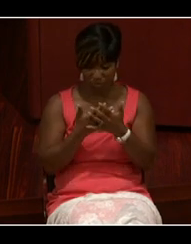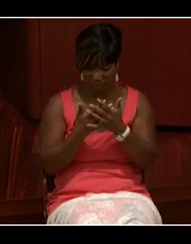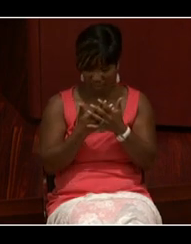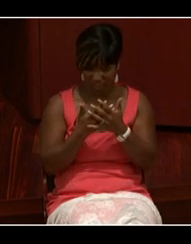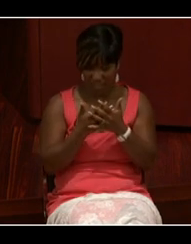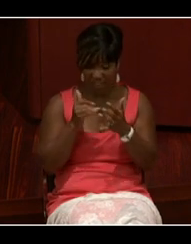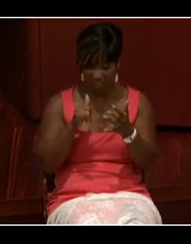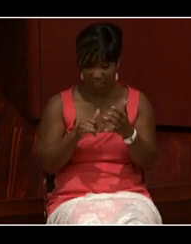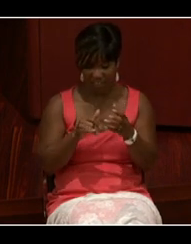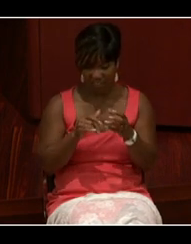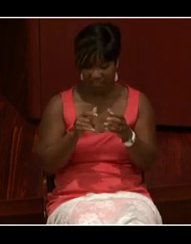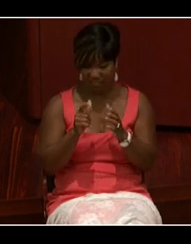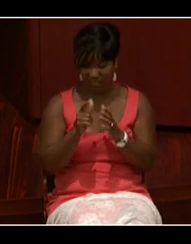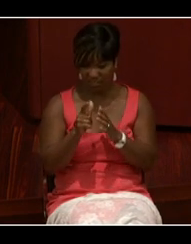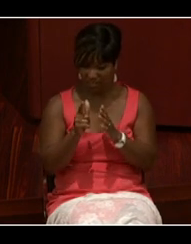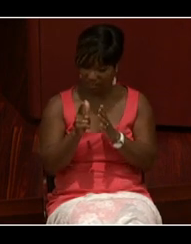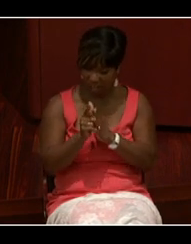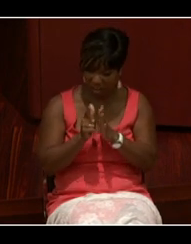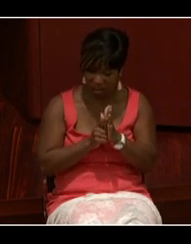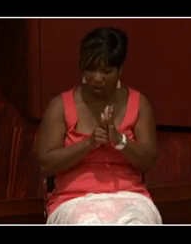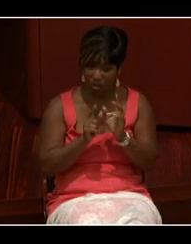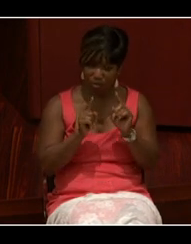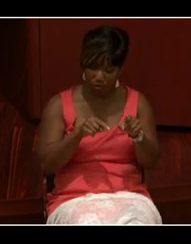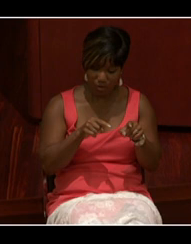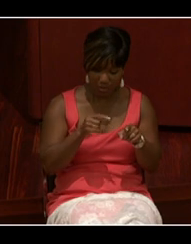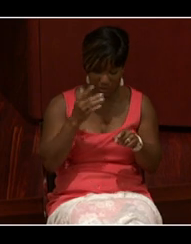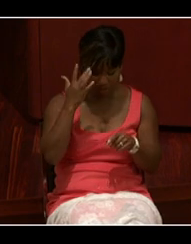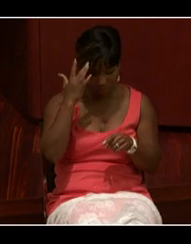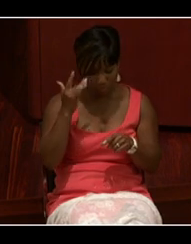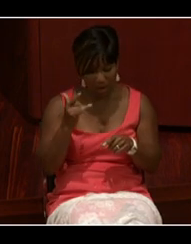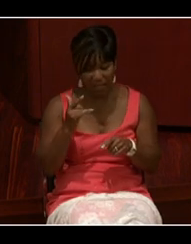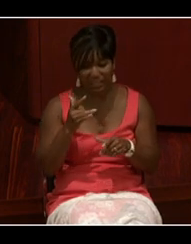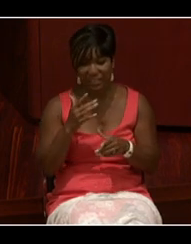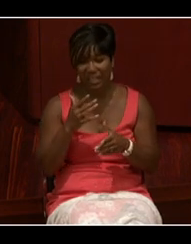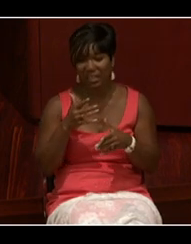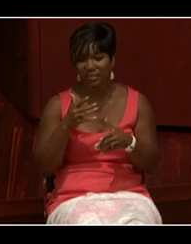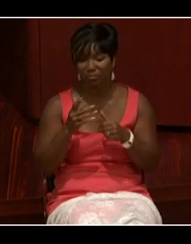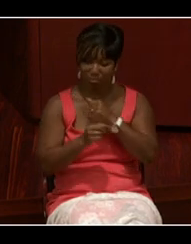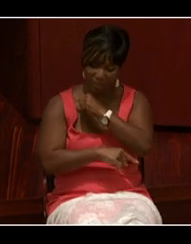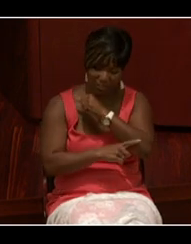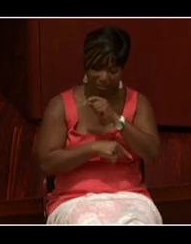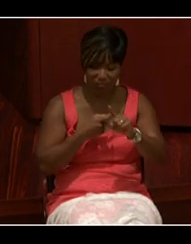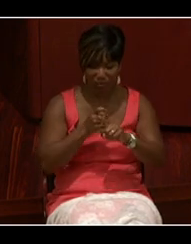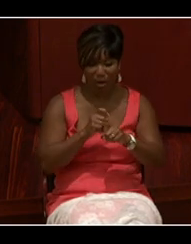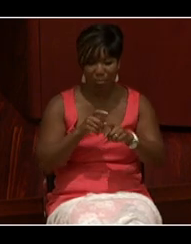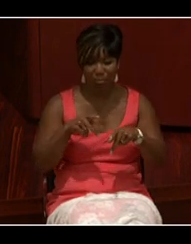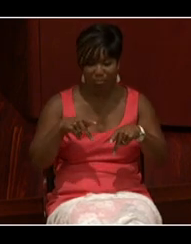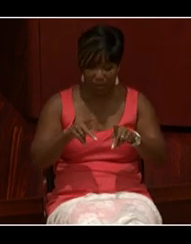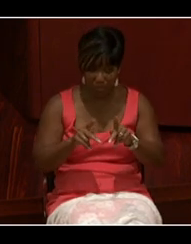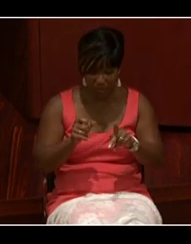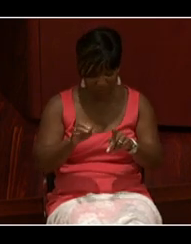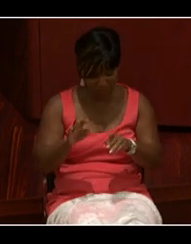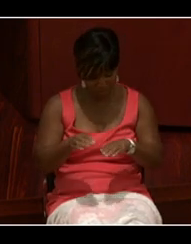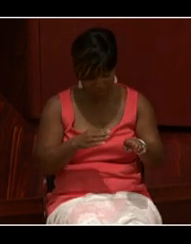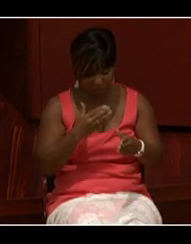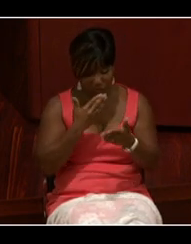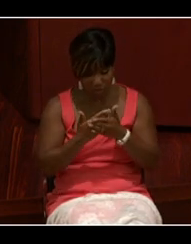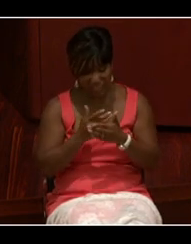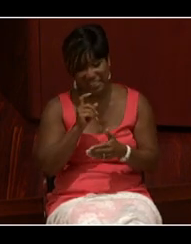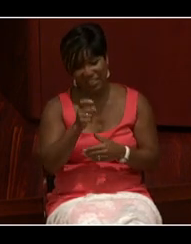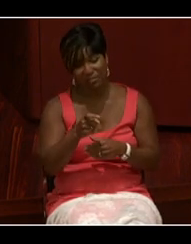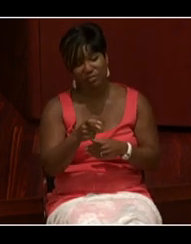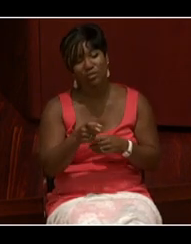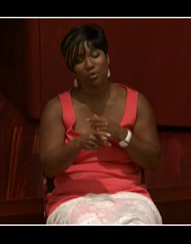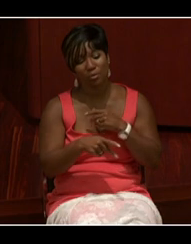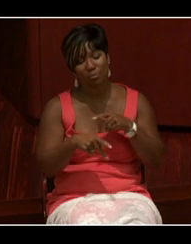law and order, and therefore they'll take away privileges. But if you behave well, they'd give privileges back as good